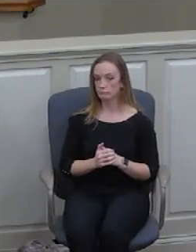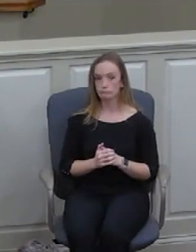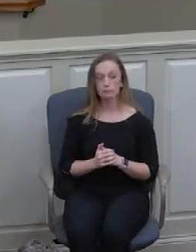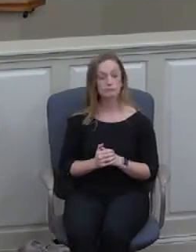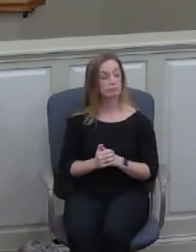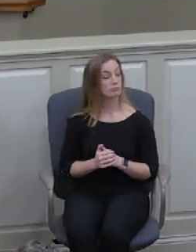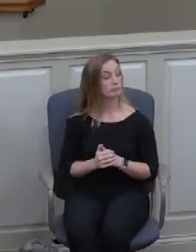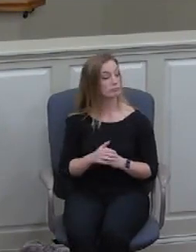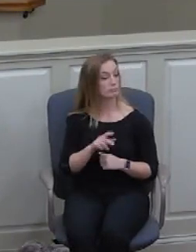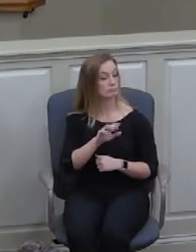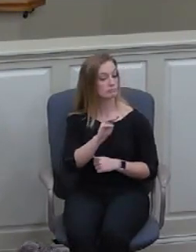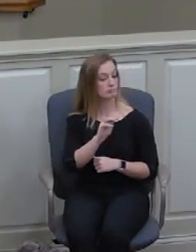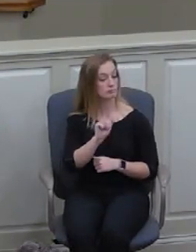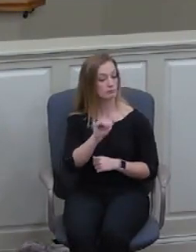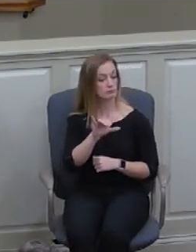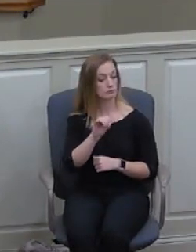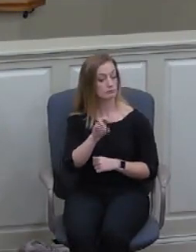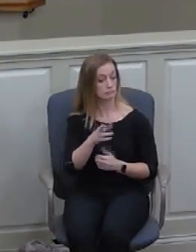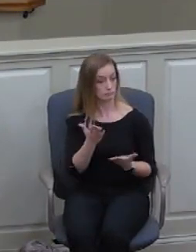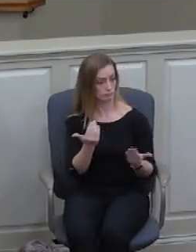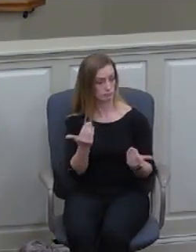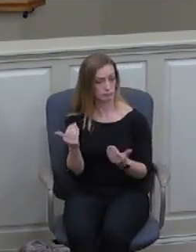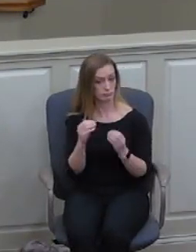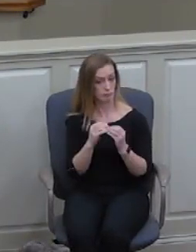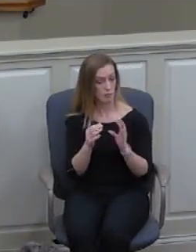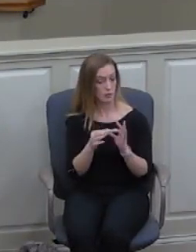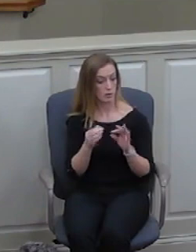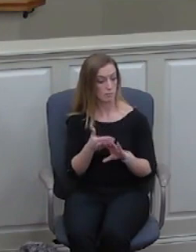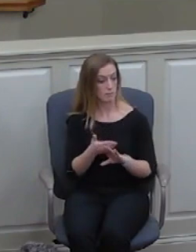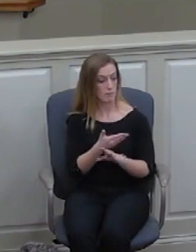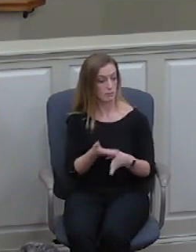Any further comments to be made before we adjourn?